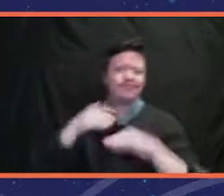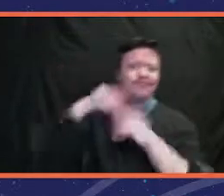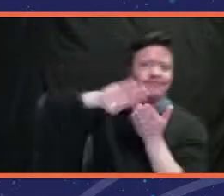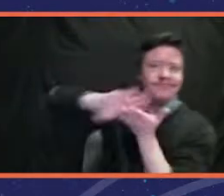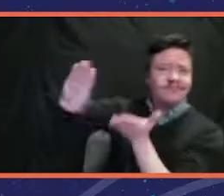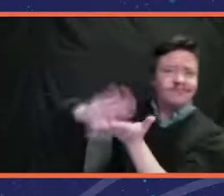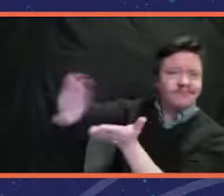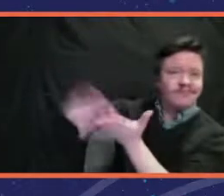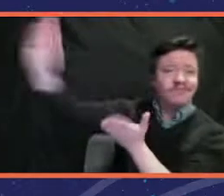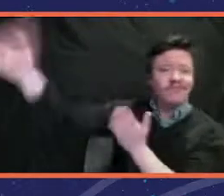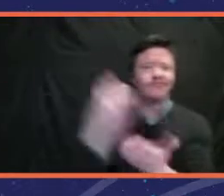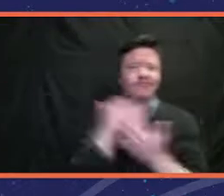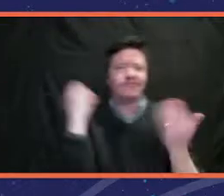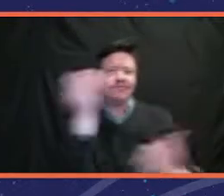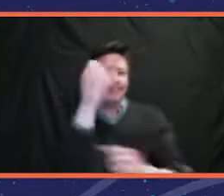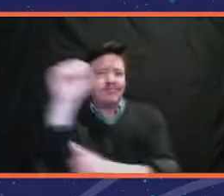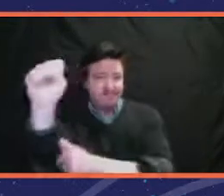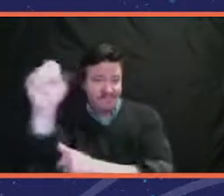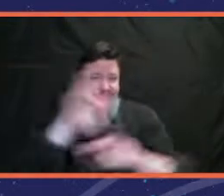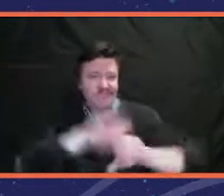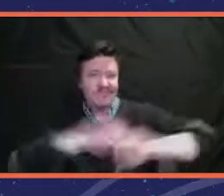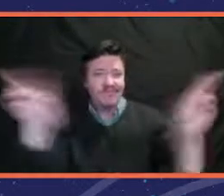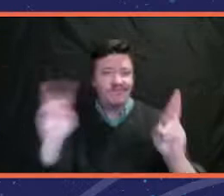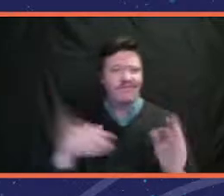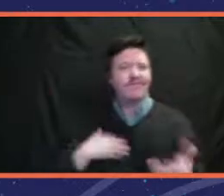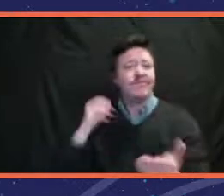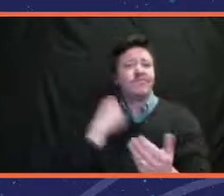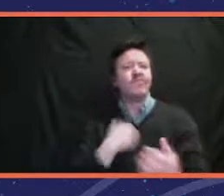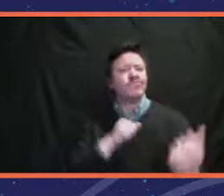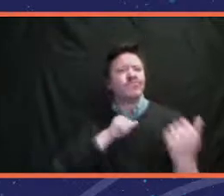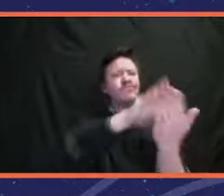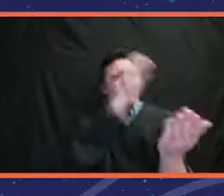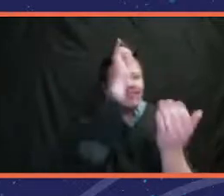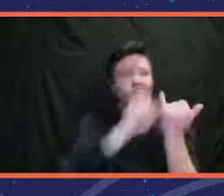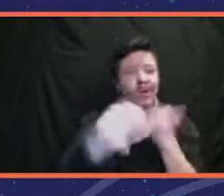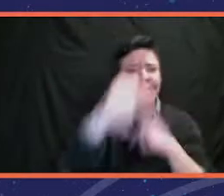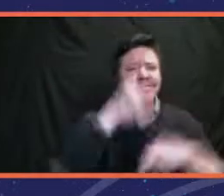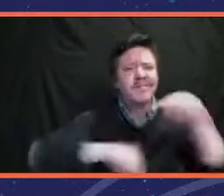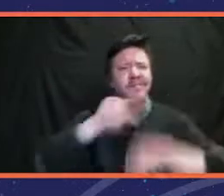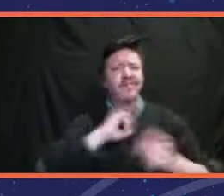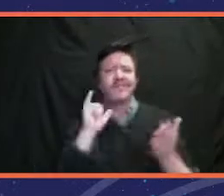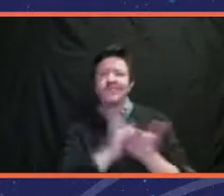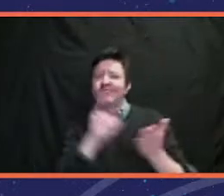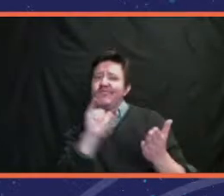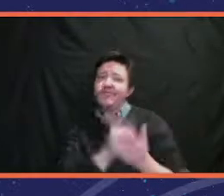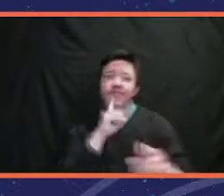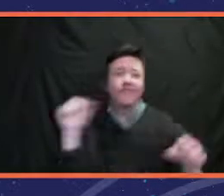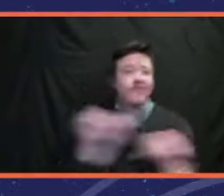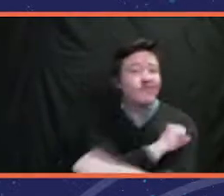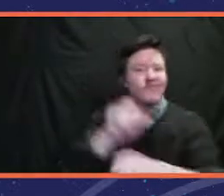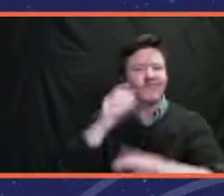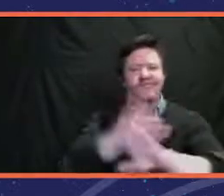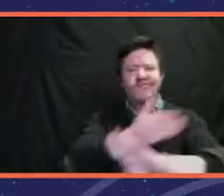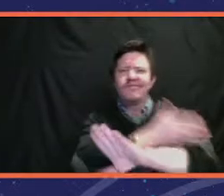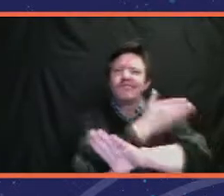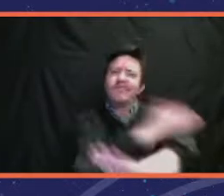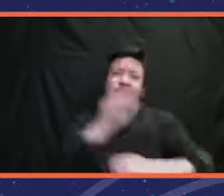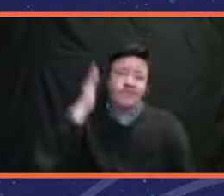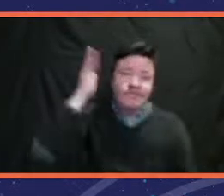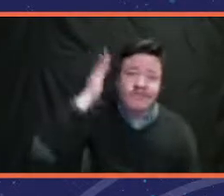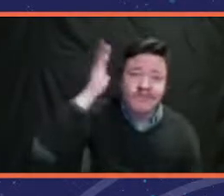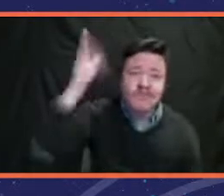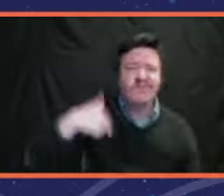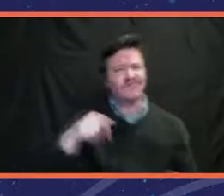a revolution. Say, where we're never back, whenever. Say it, get worse, so it get better. Ain't a problem